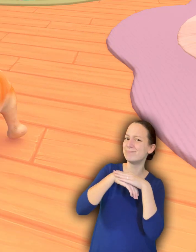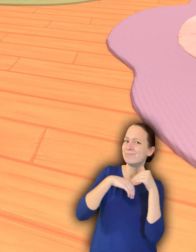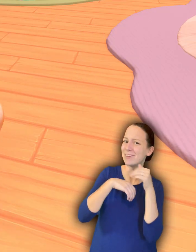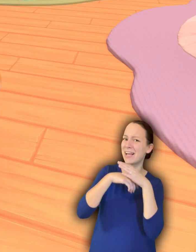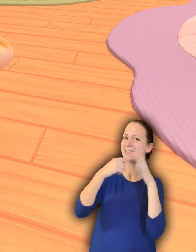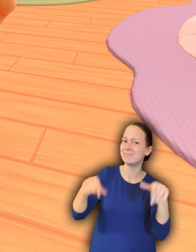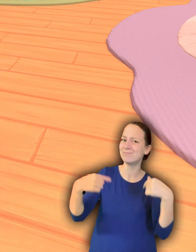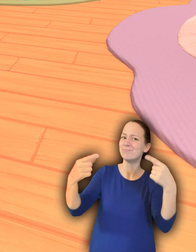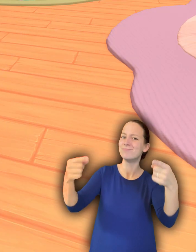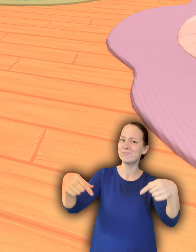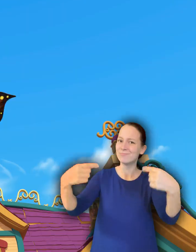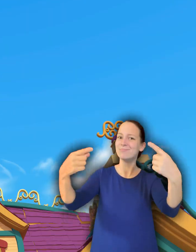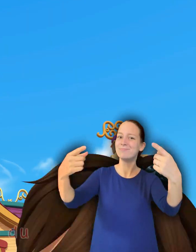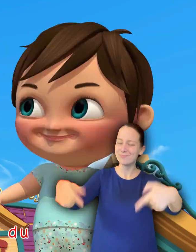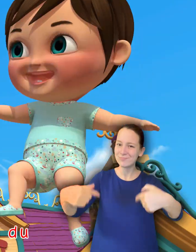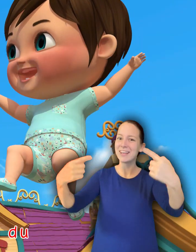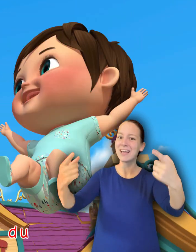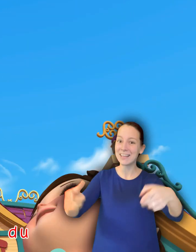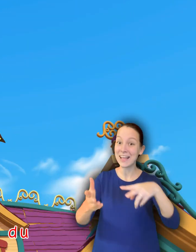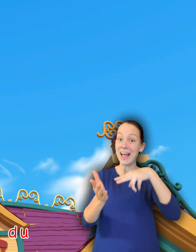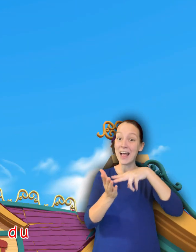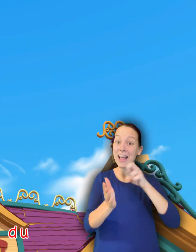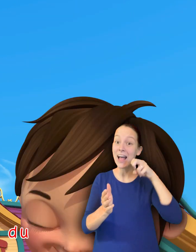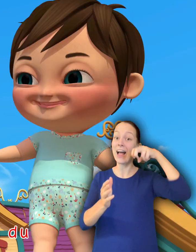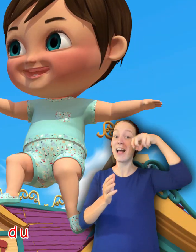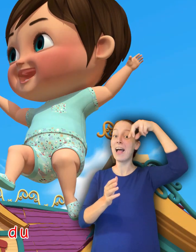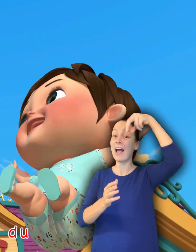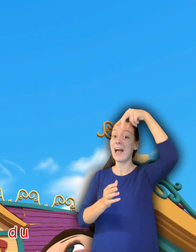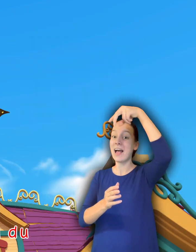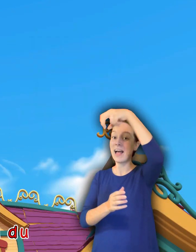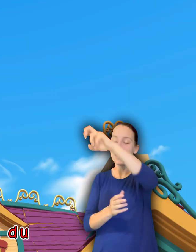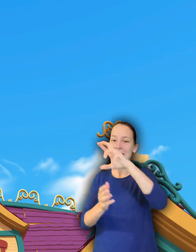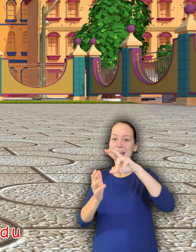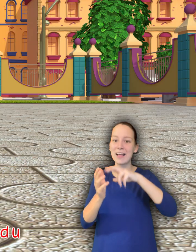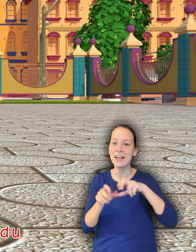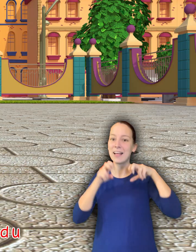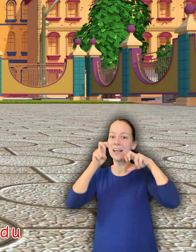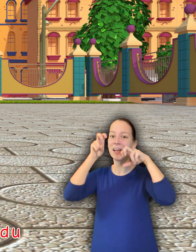and go round and round jumping high